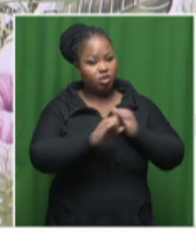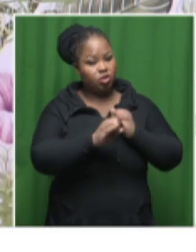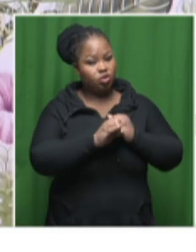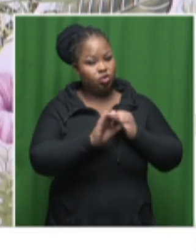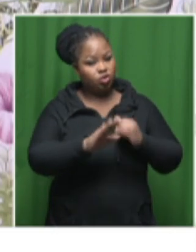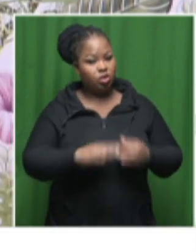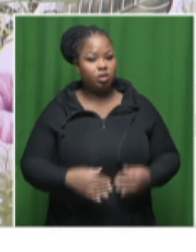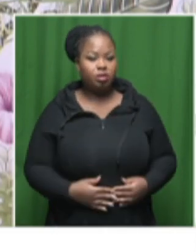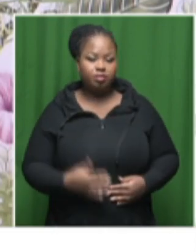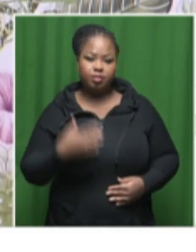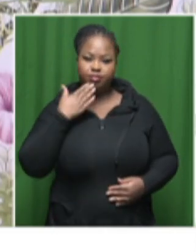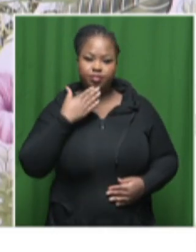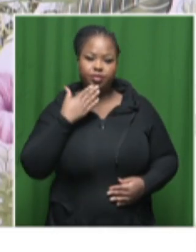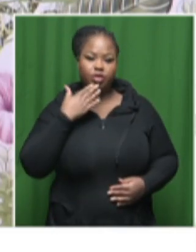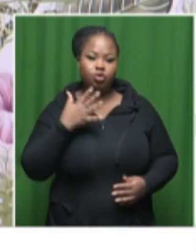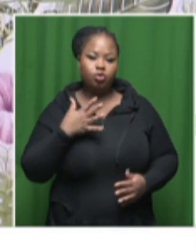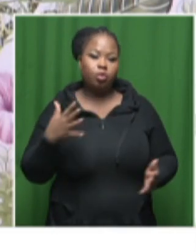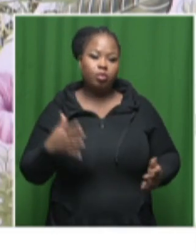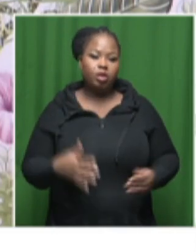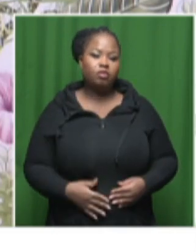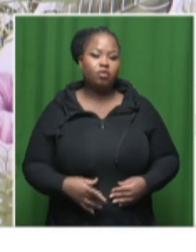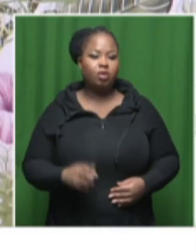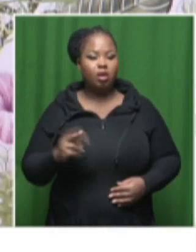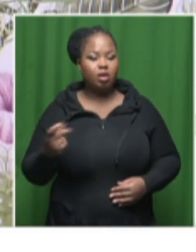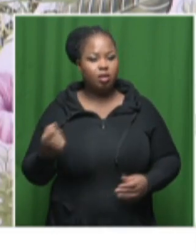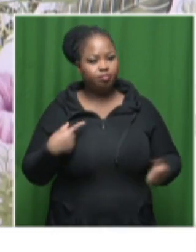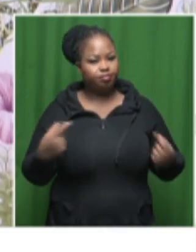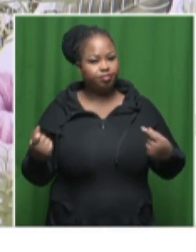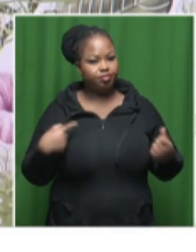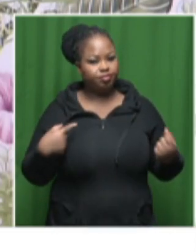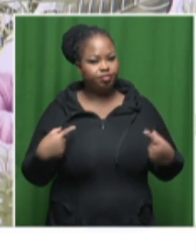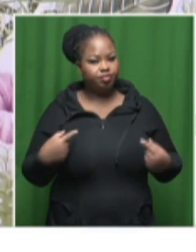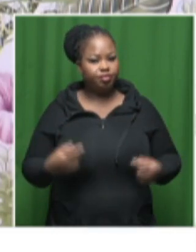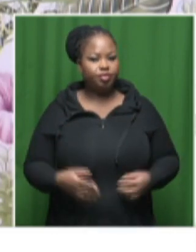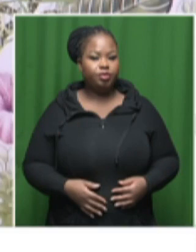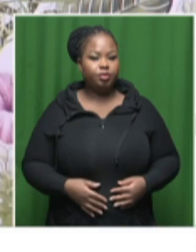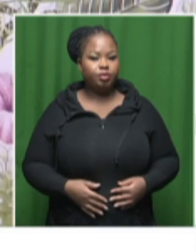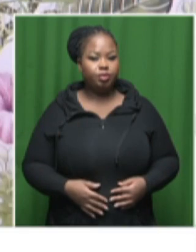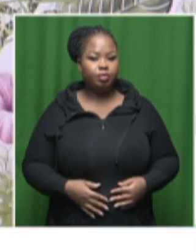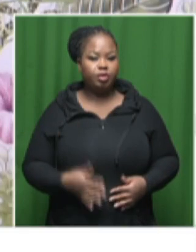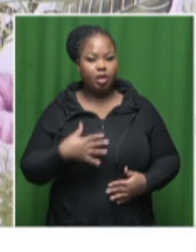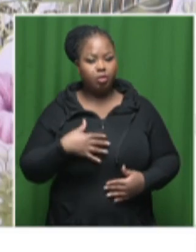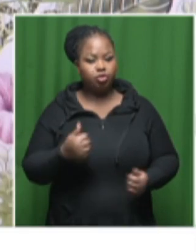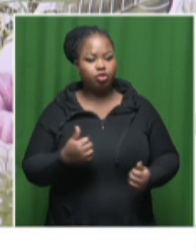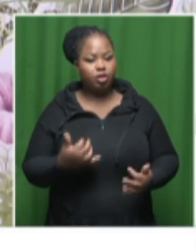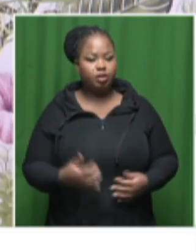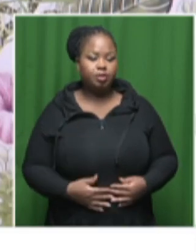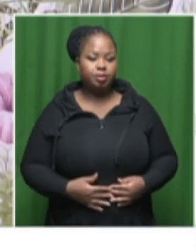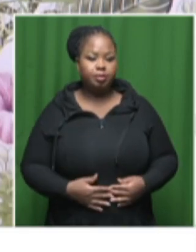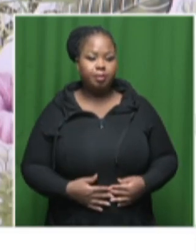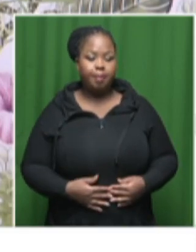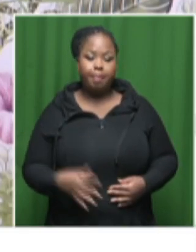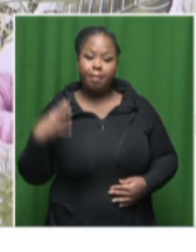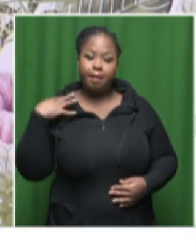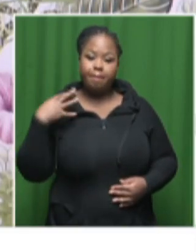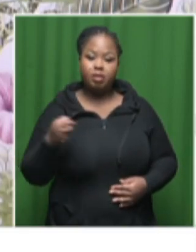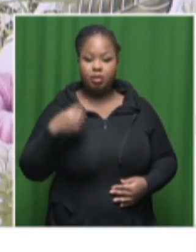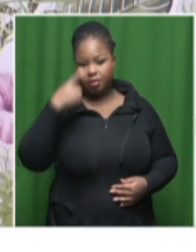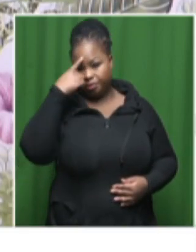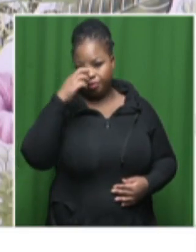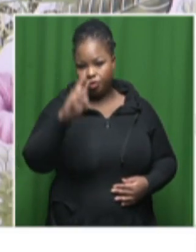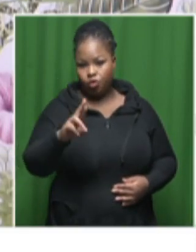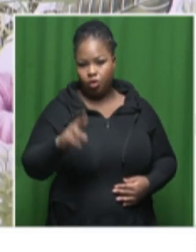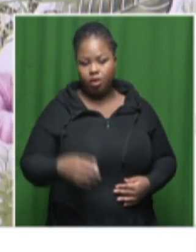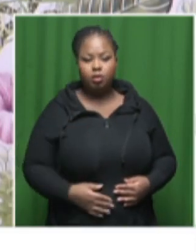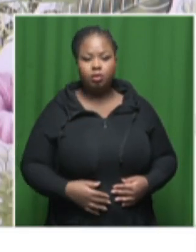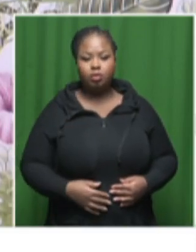institutions. And thank you so much for those and all the other messages coming through. Really appreciate it. I'm joined now by Minister Ronald Lamola, who's of course